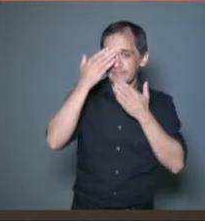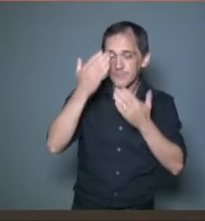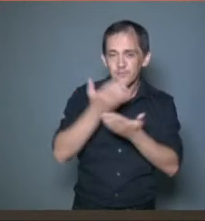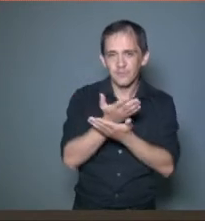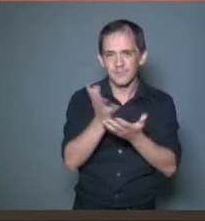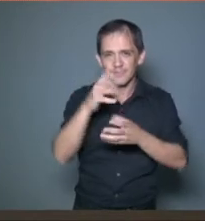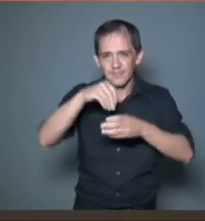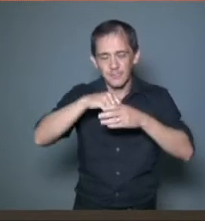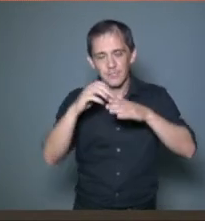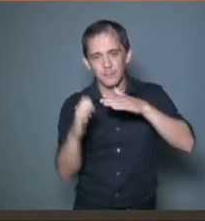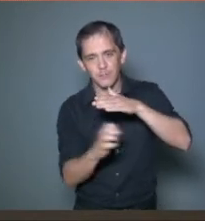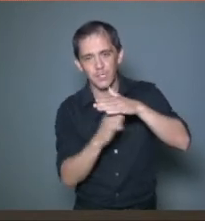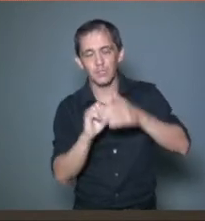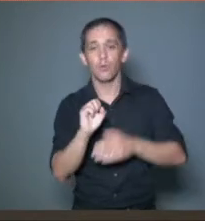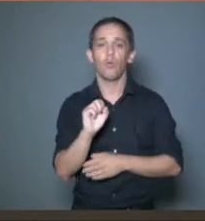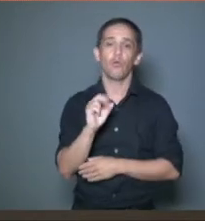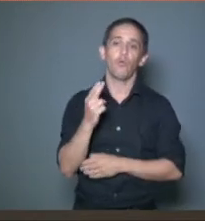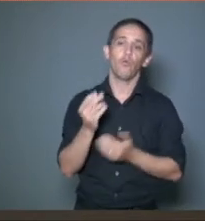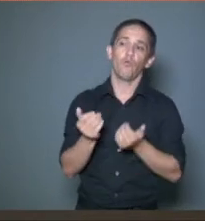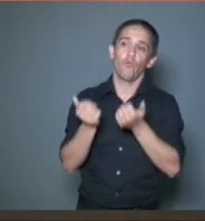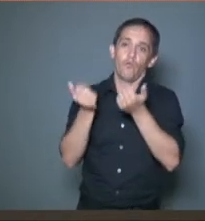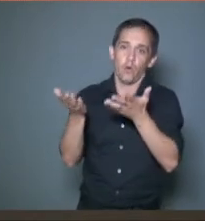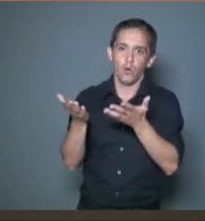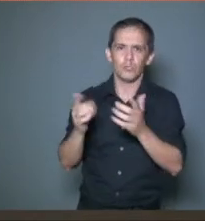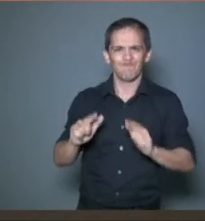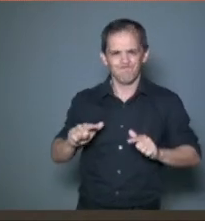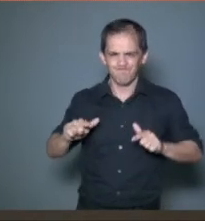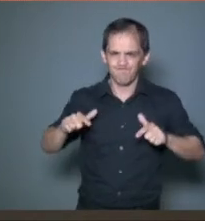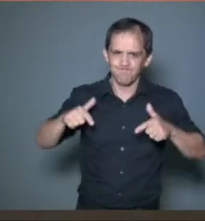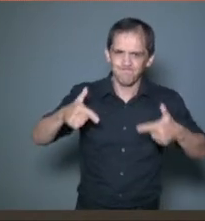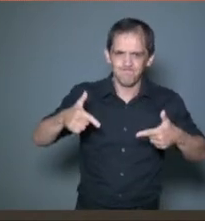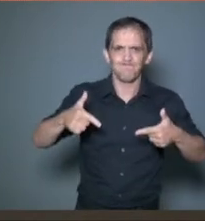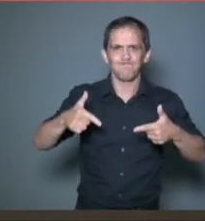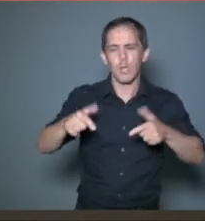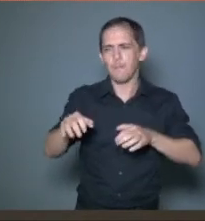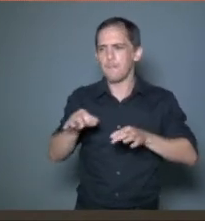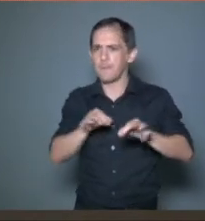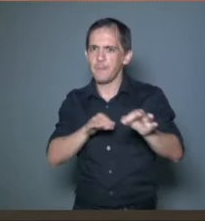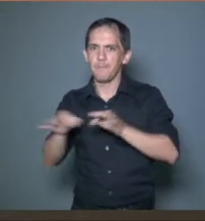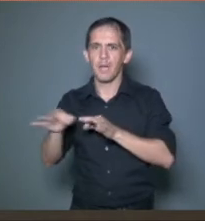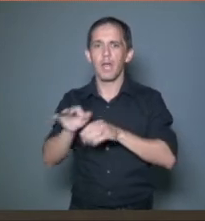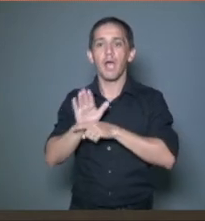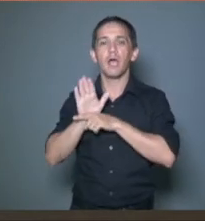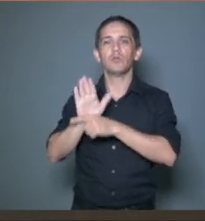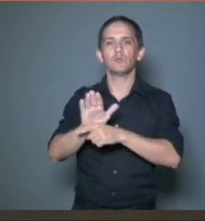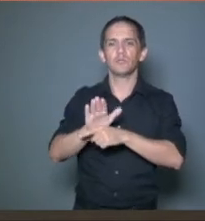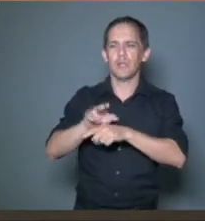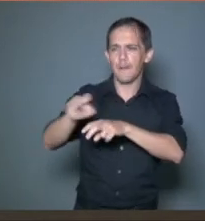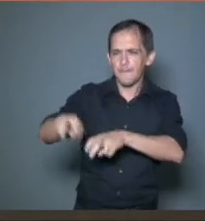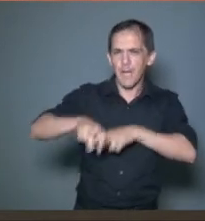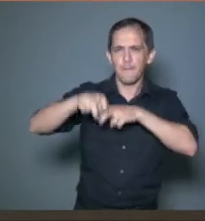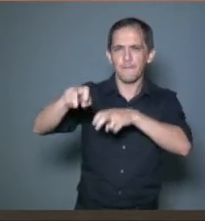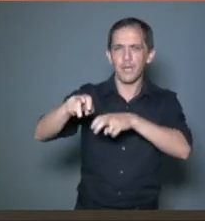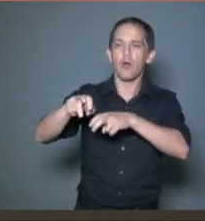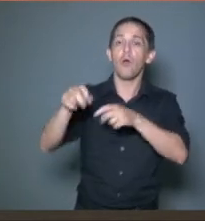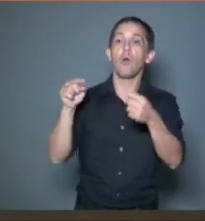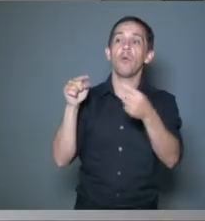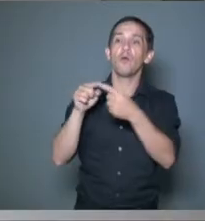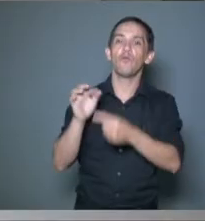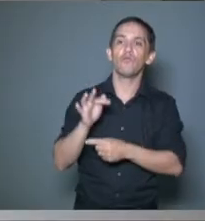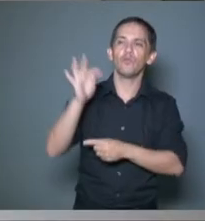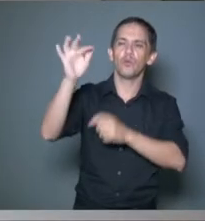And I'd like to take this opportunity to thank everyone in the company and out the company that are helping us create